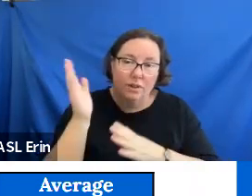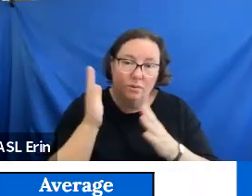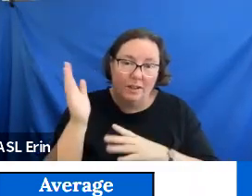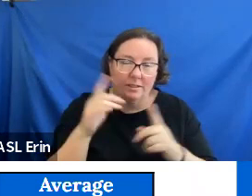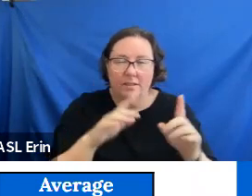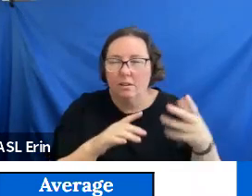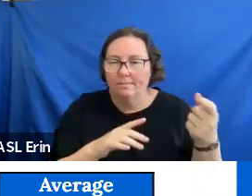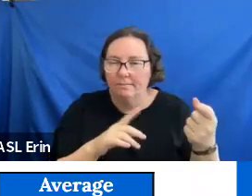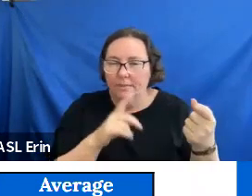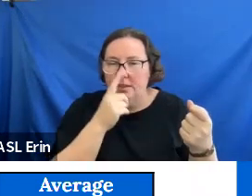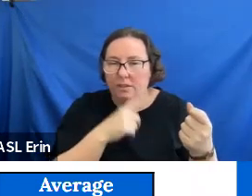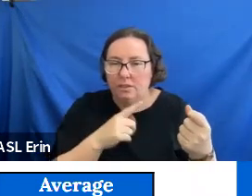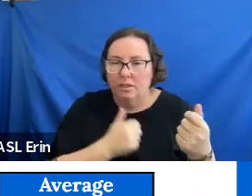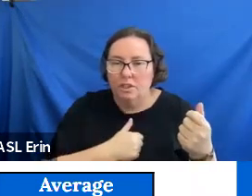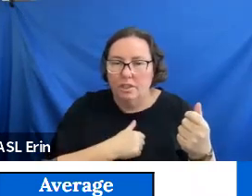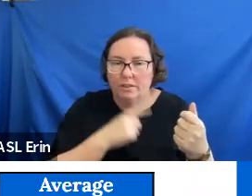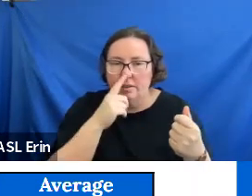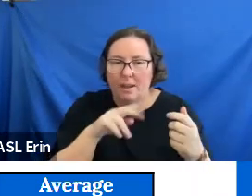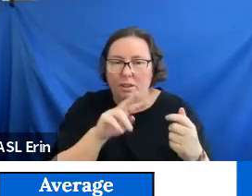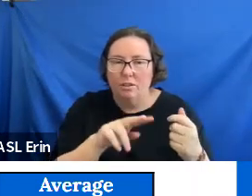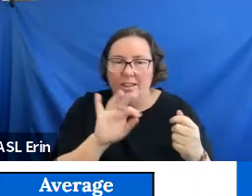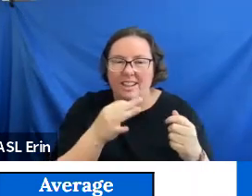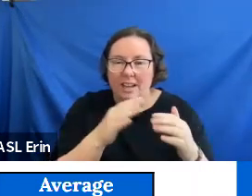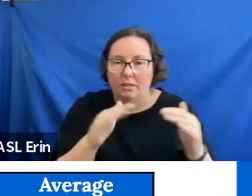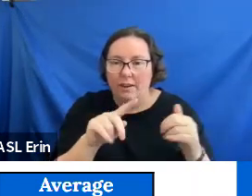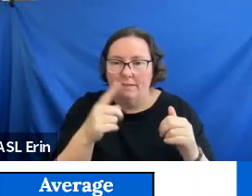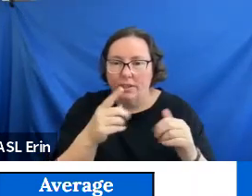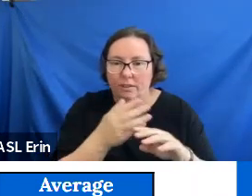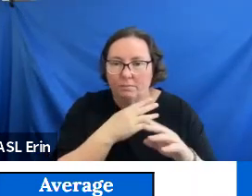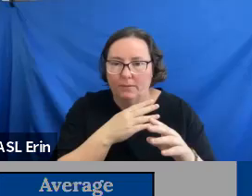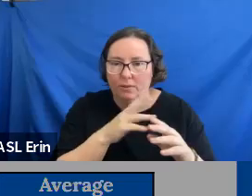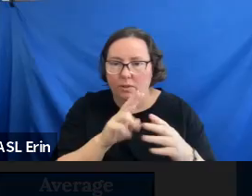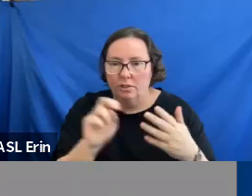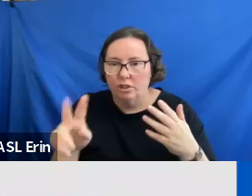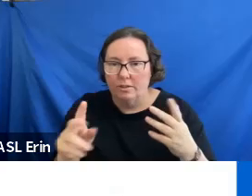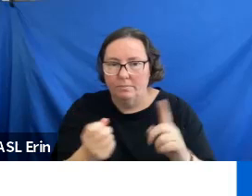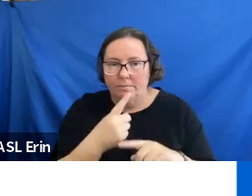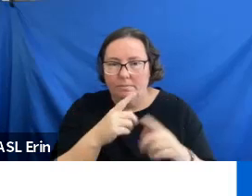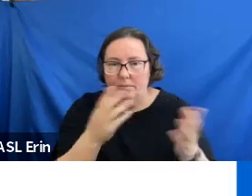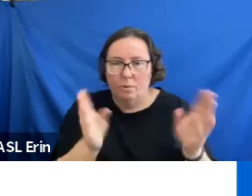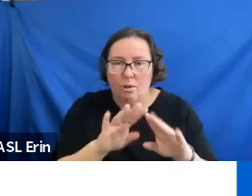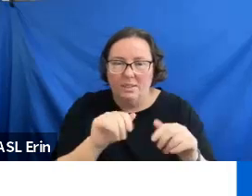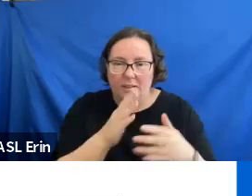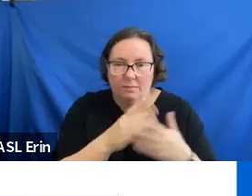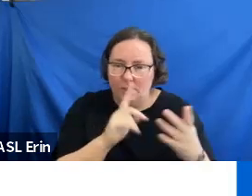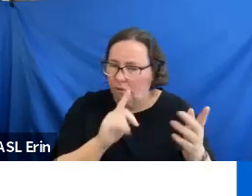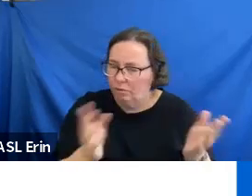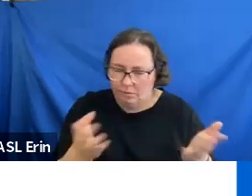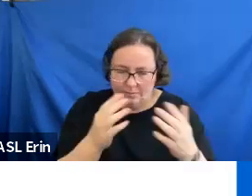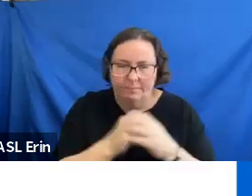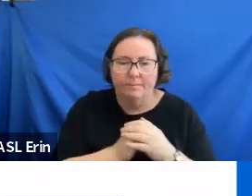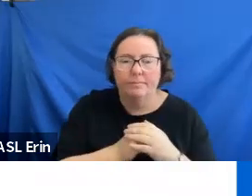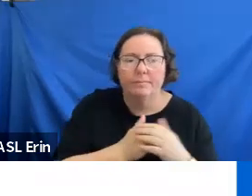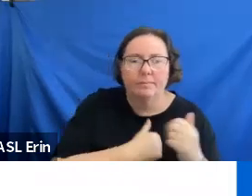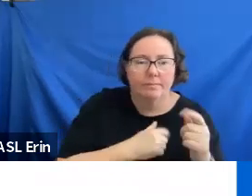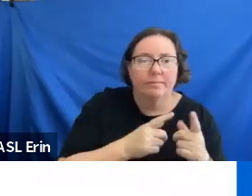So I'm sorry, Dr. Tung, can we just look at the 9th grade before, do you mind? Can we just close out this question? Of course. Thank you,